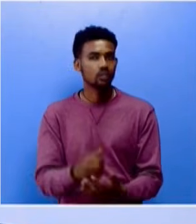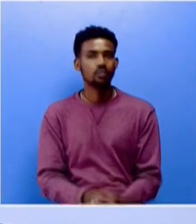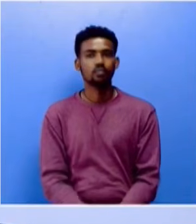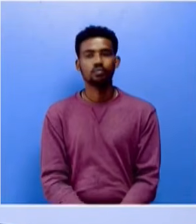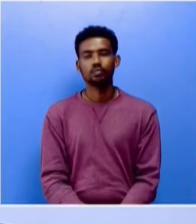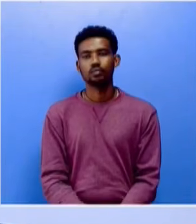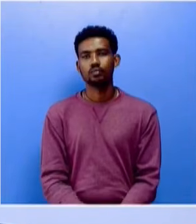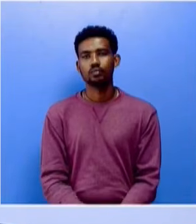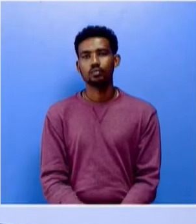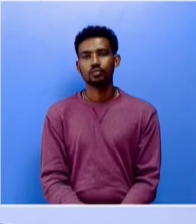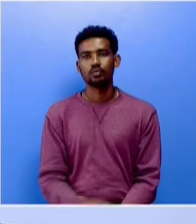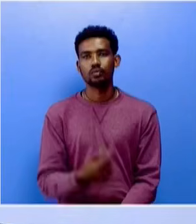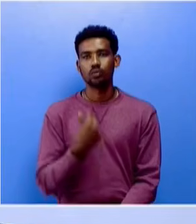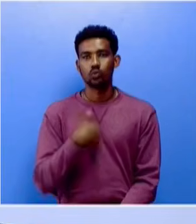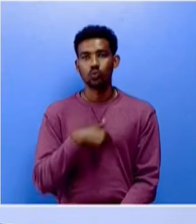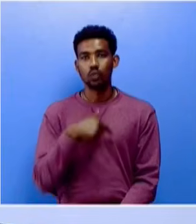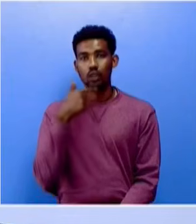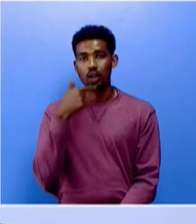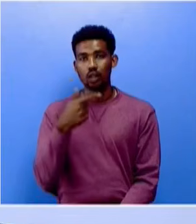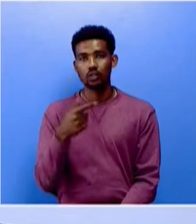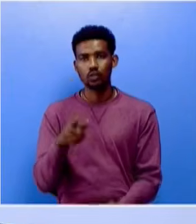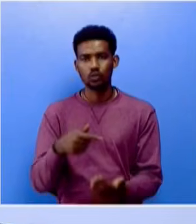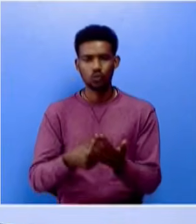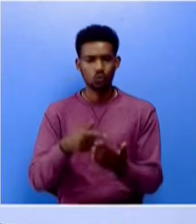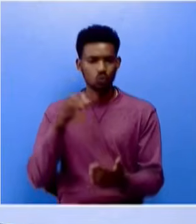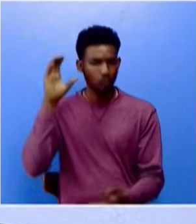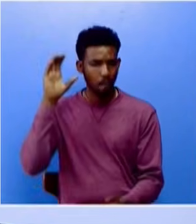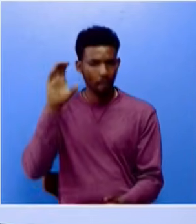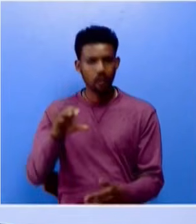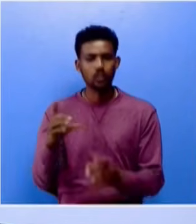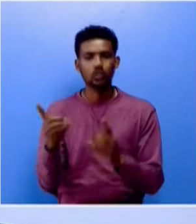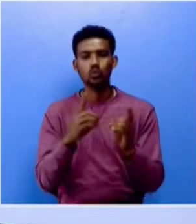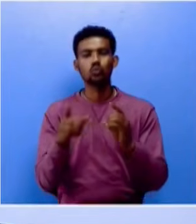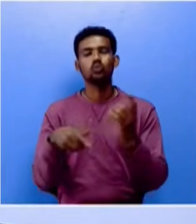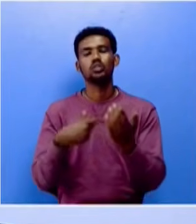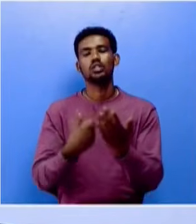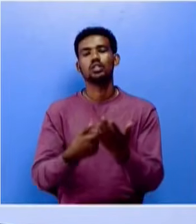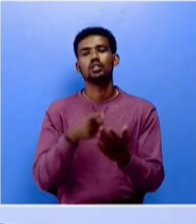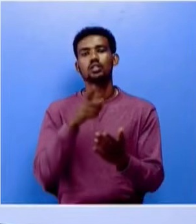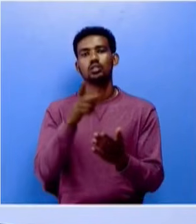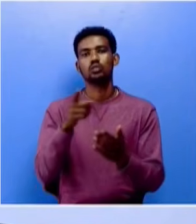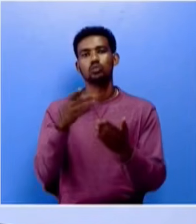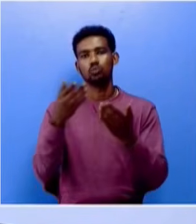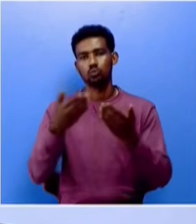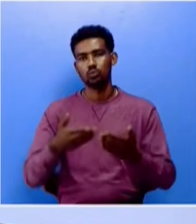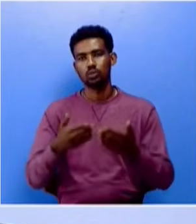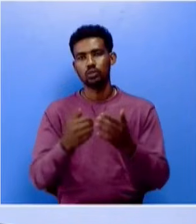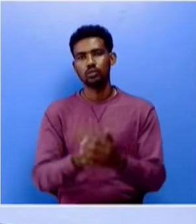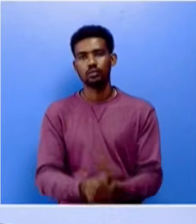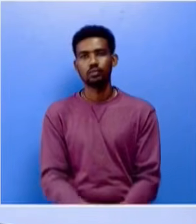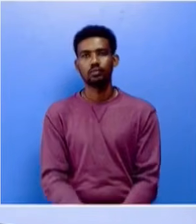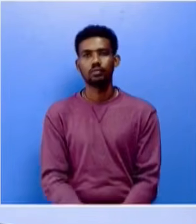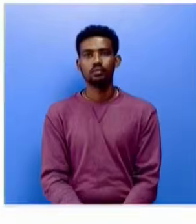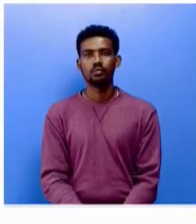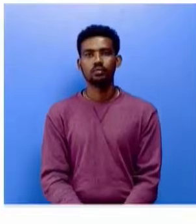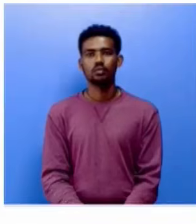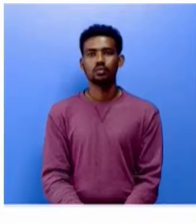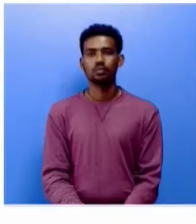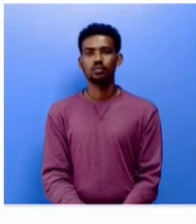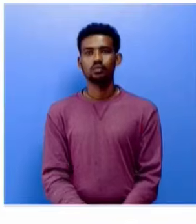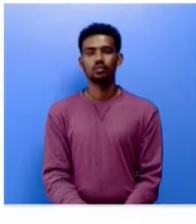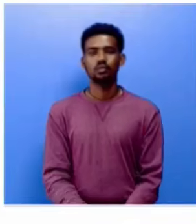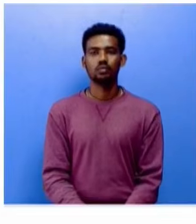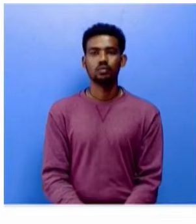Rather than saying you must do this one, it's better if you say you should. Okay?